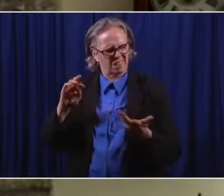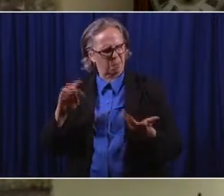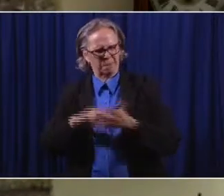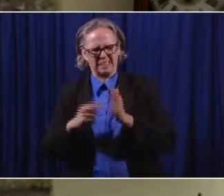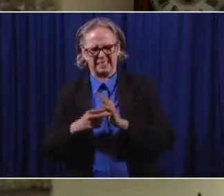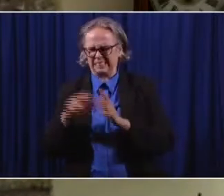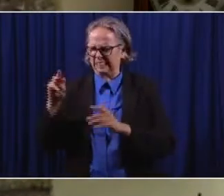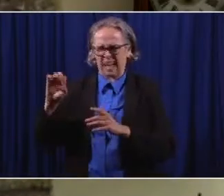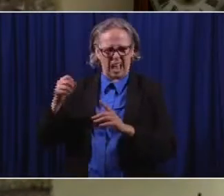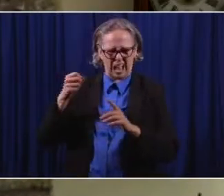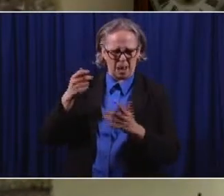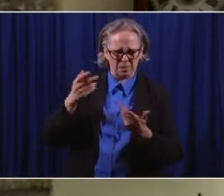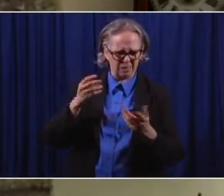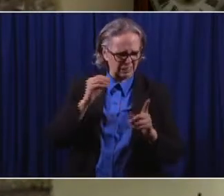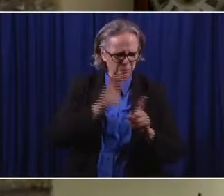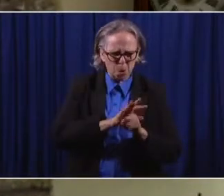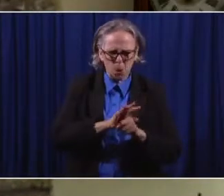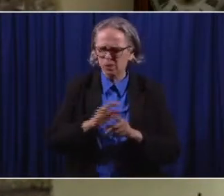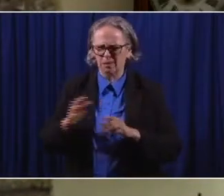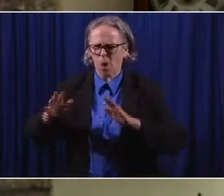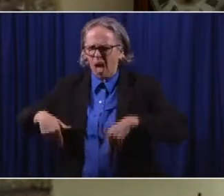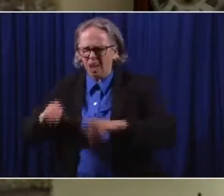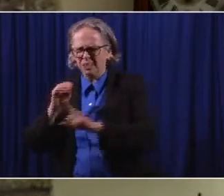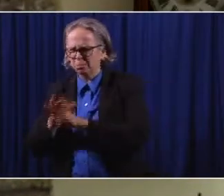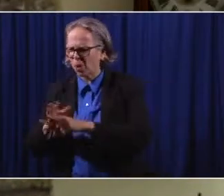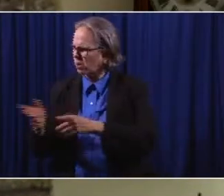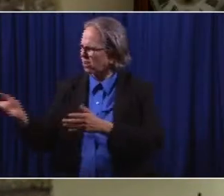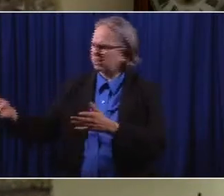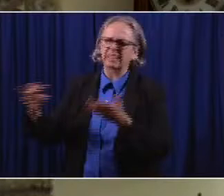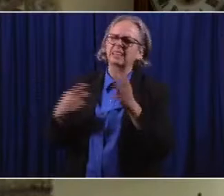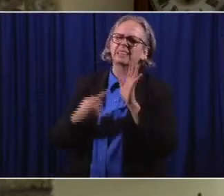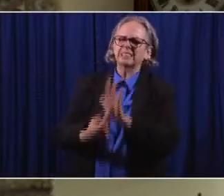that factor in? And what are some of the other factors?